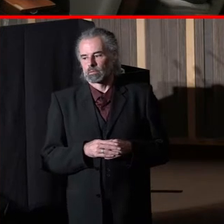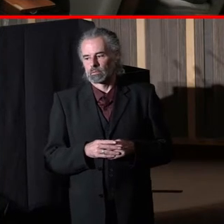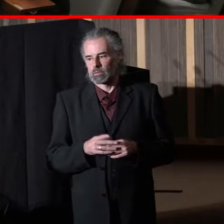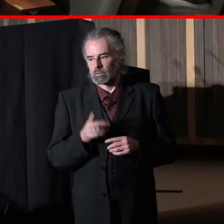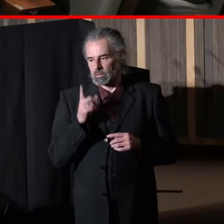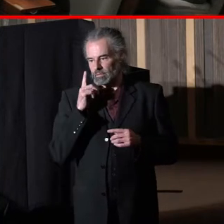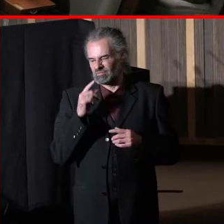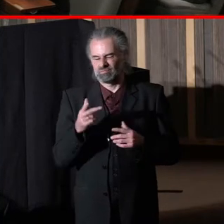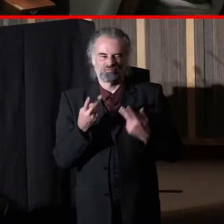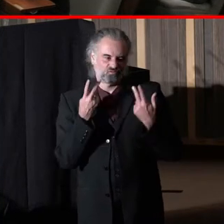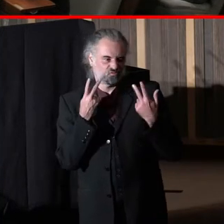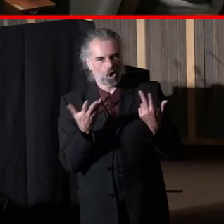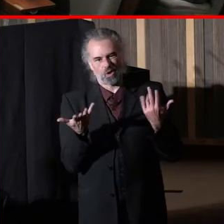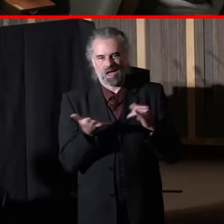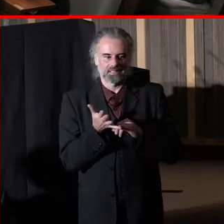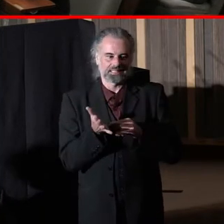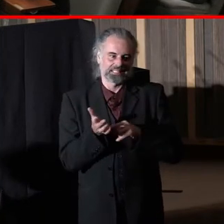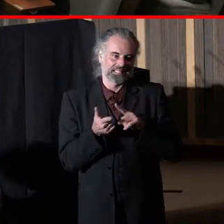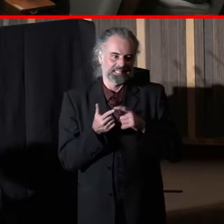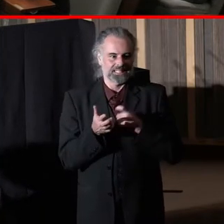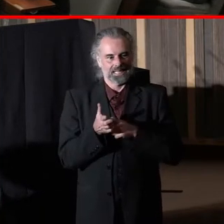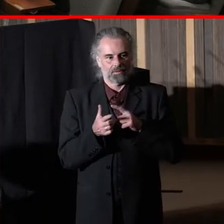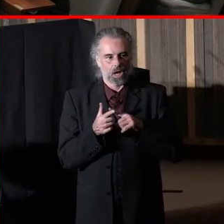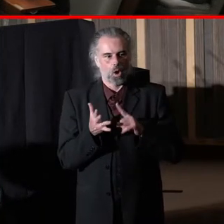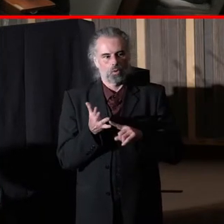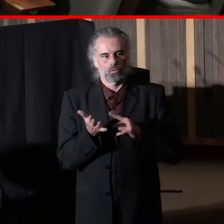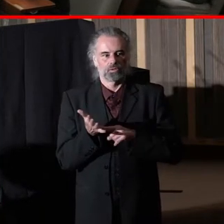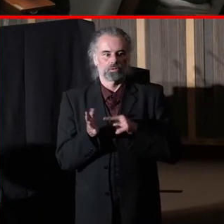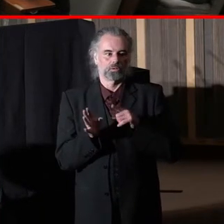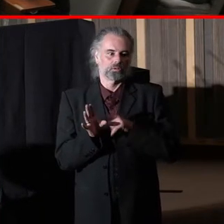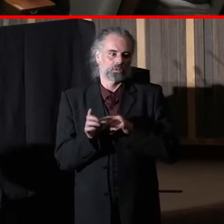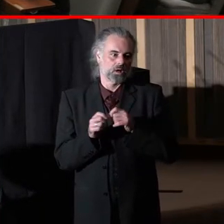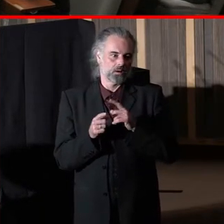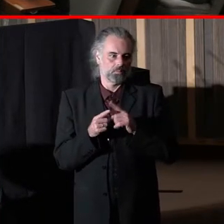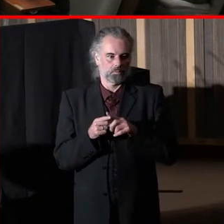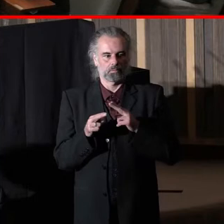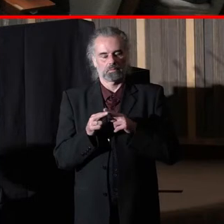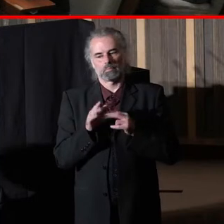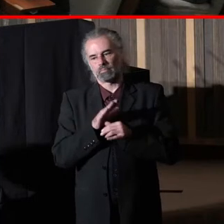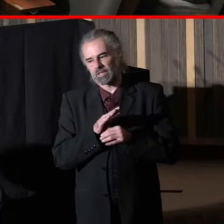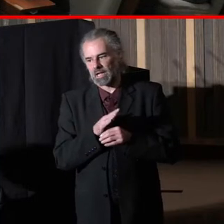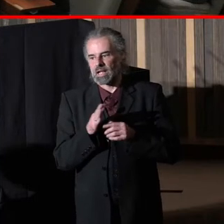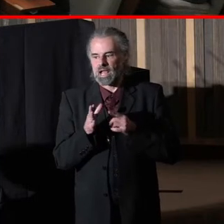exacerbating stereotypes that aren't necessarily good for science, like the pressures of ARC?